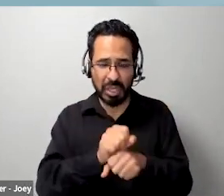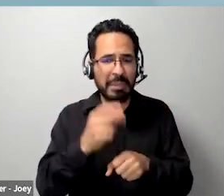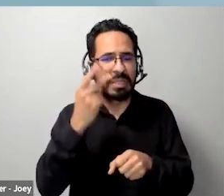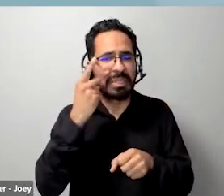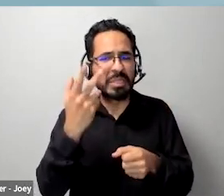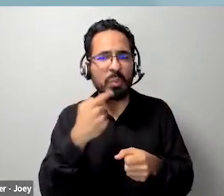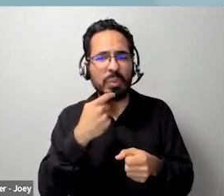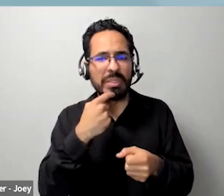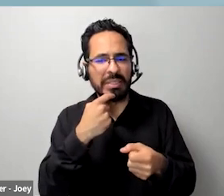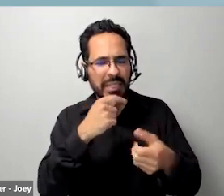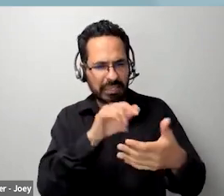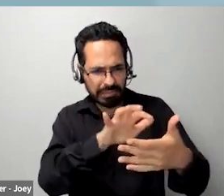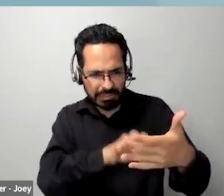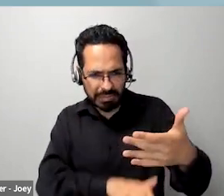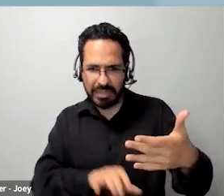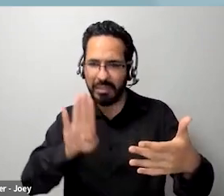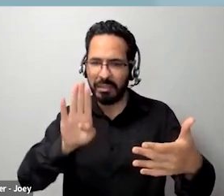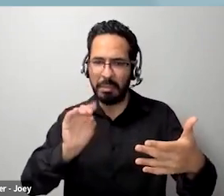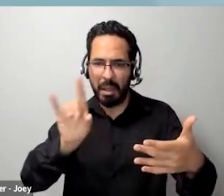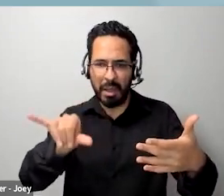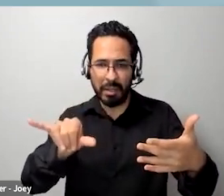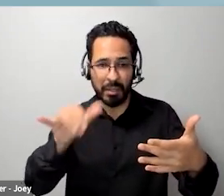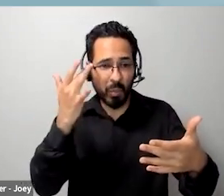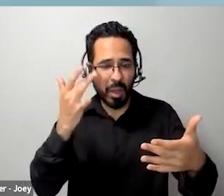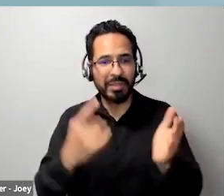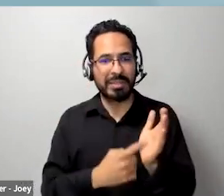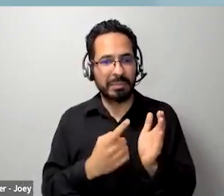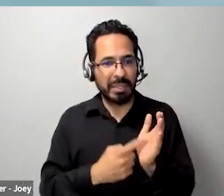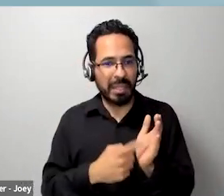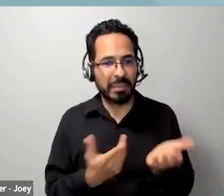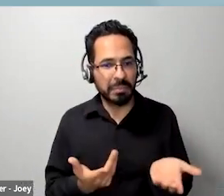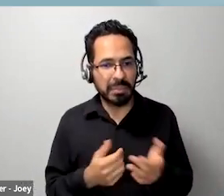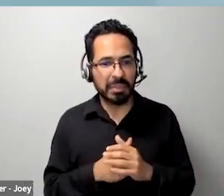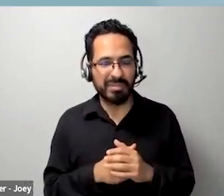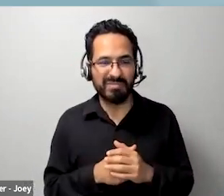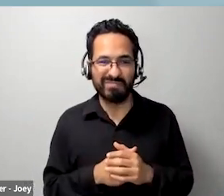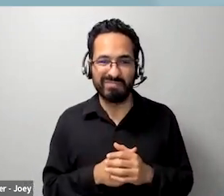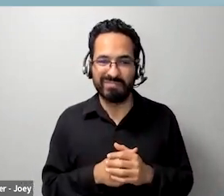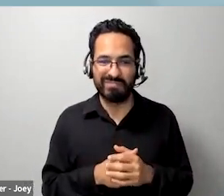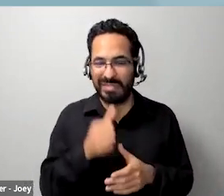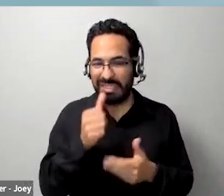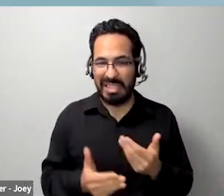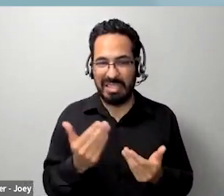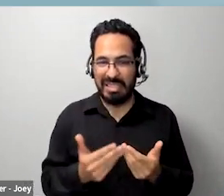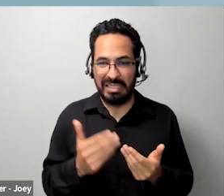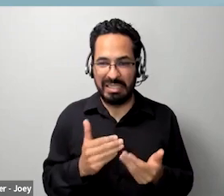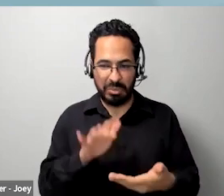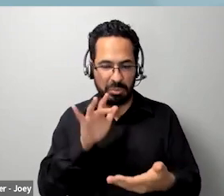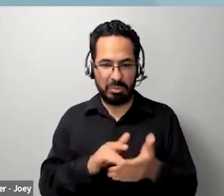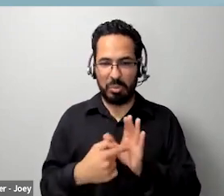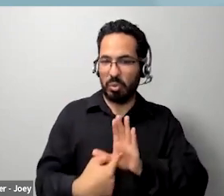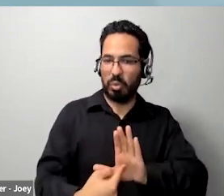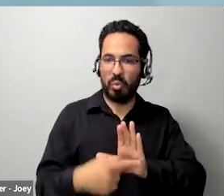in the body of the text too, because sometimes it might not be something where they can easily have that option to show that